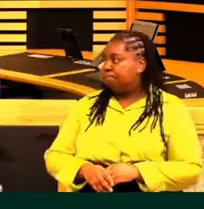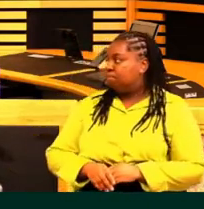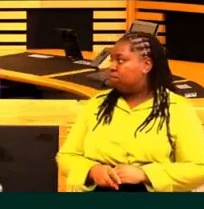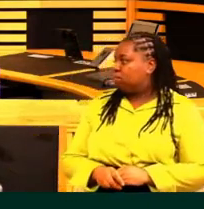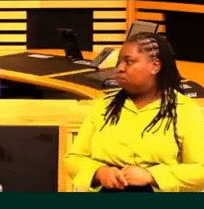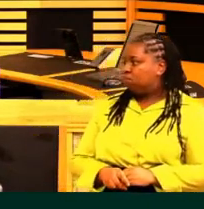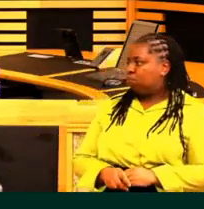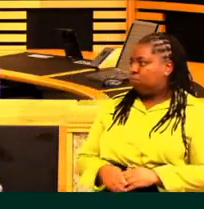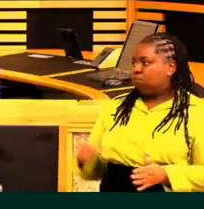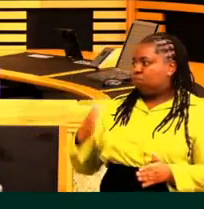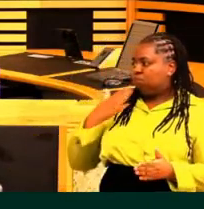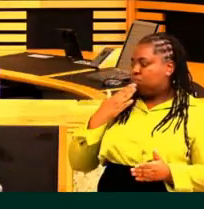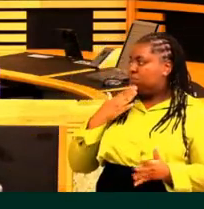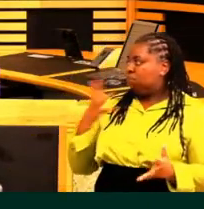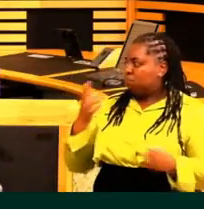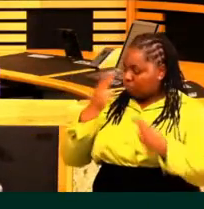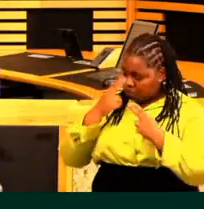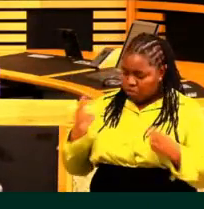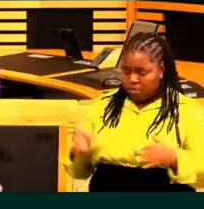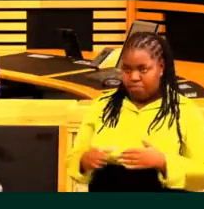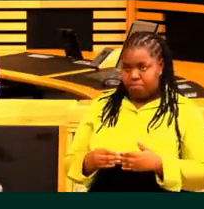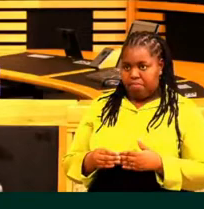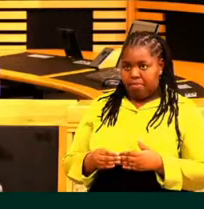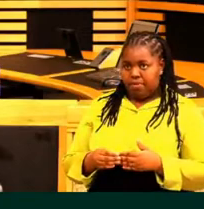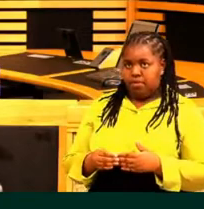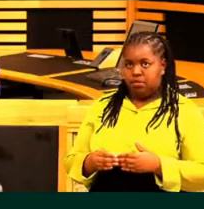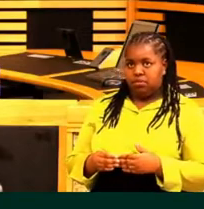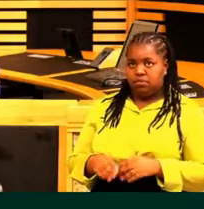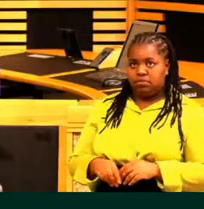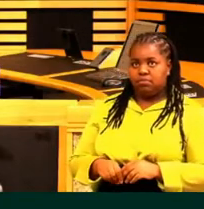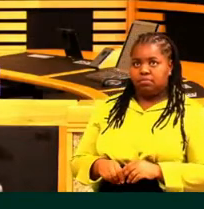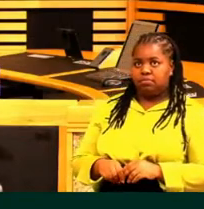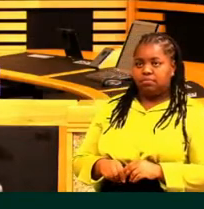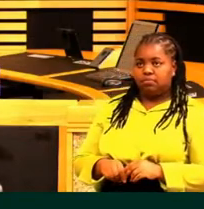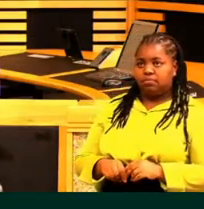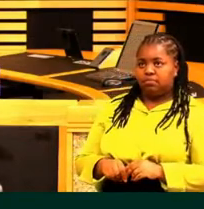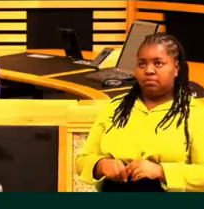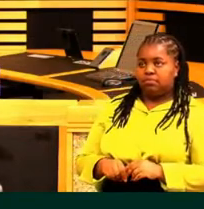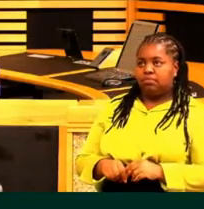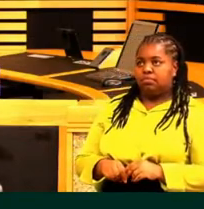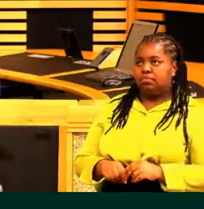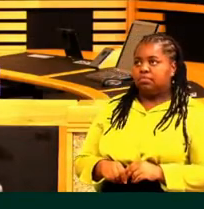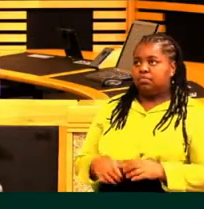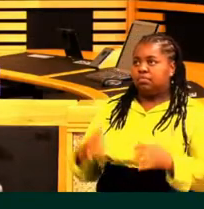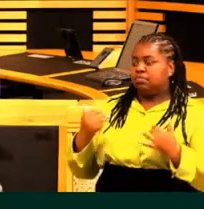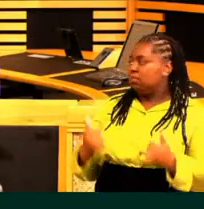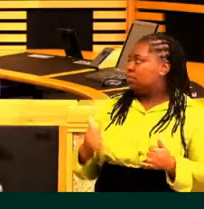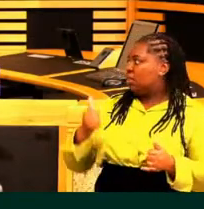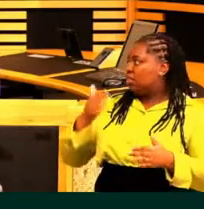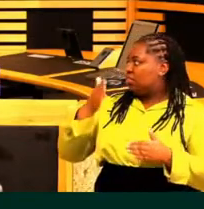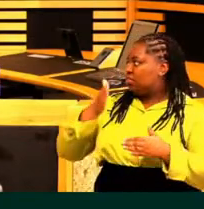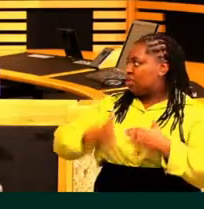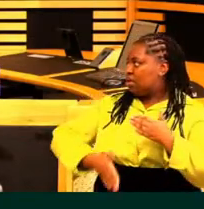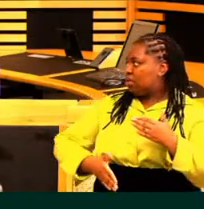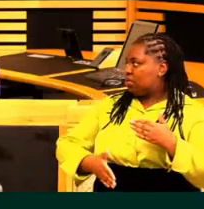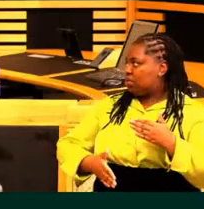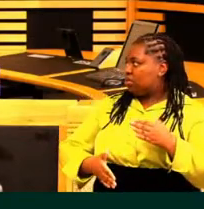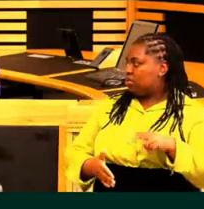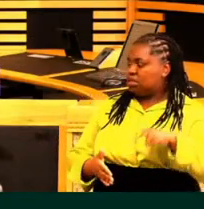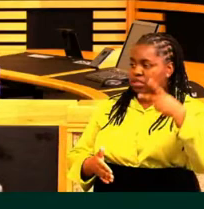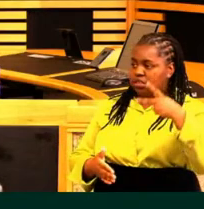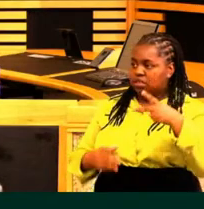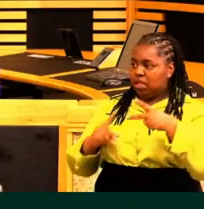uh thank you very much I honored members this is the end of the second